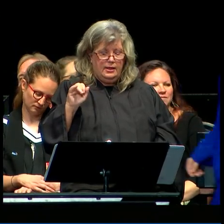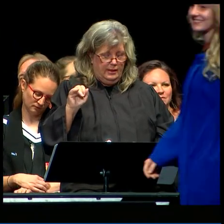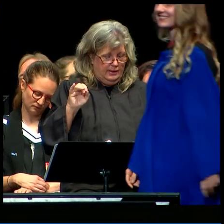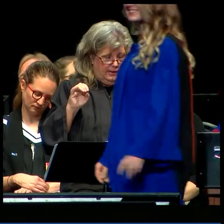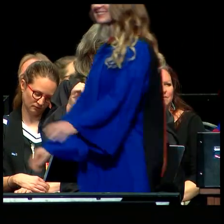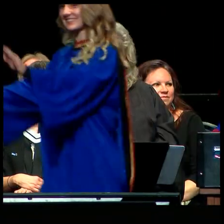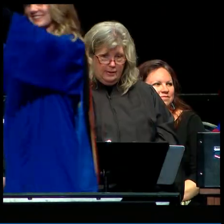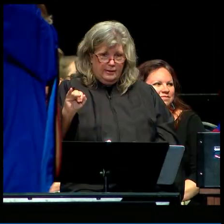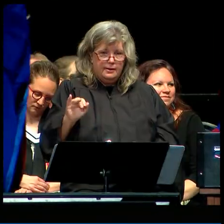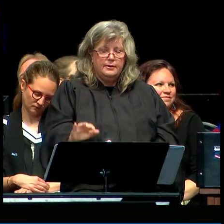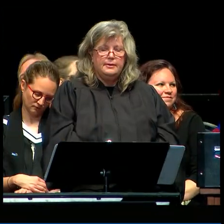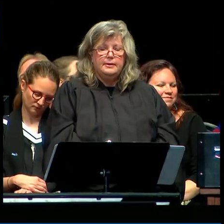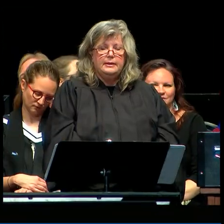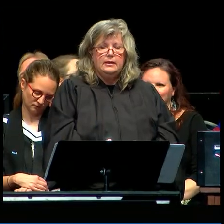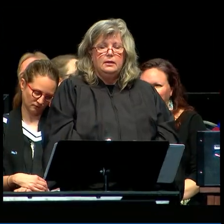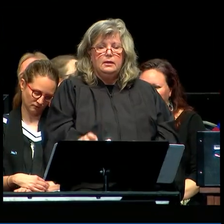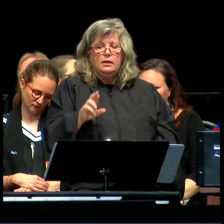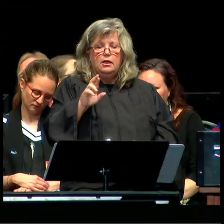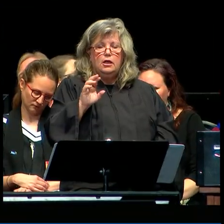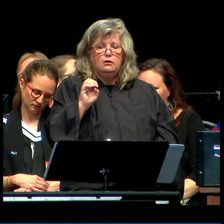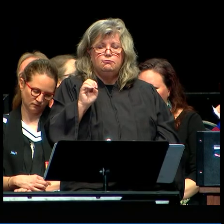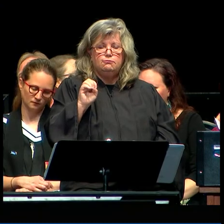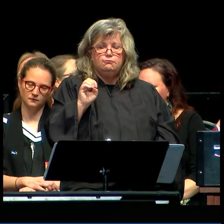Reese Grandy with distinction.